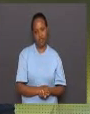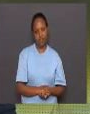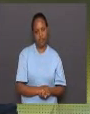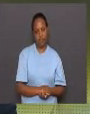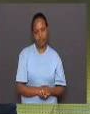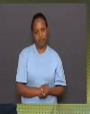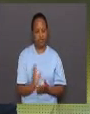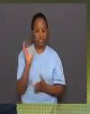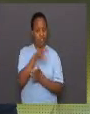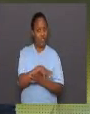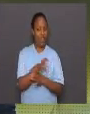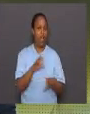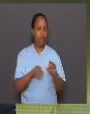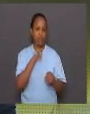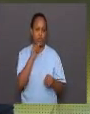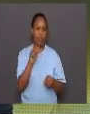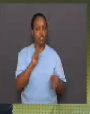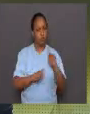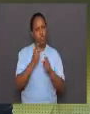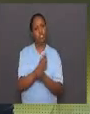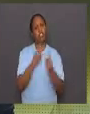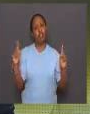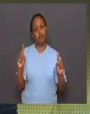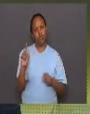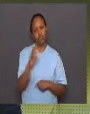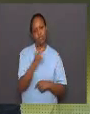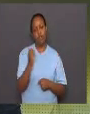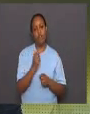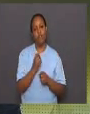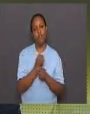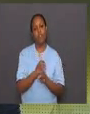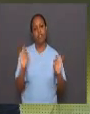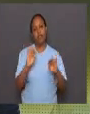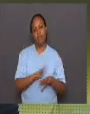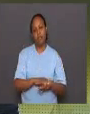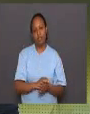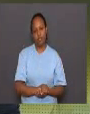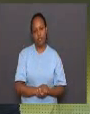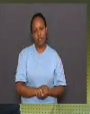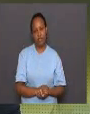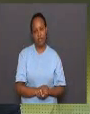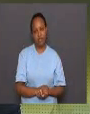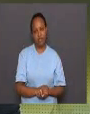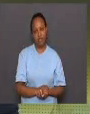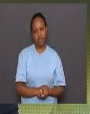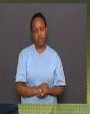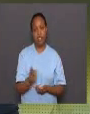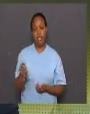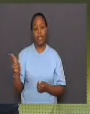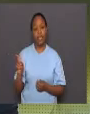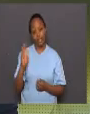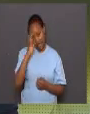not interfere with the people's liberty and freedoms. Rather,